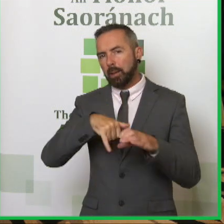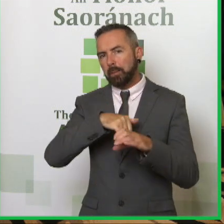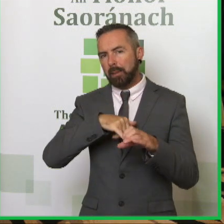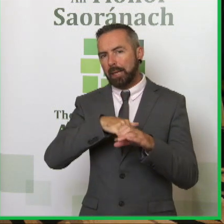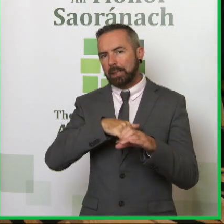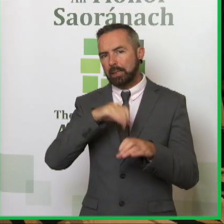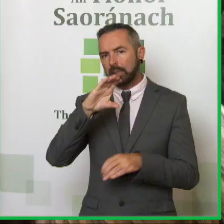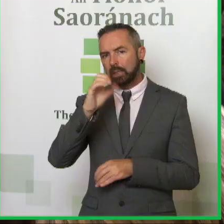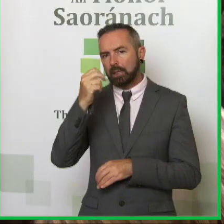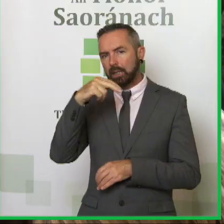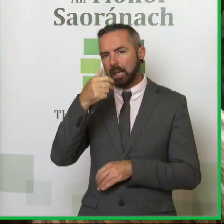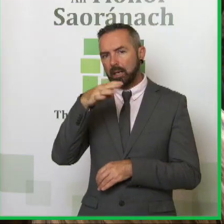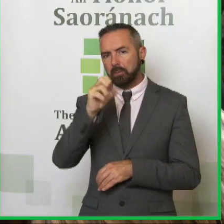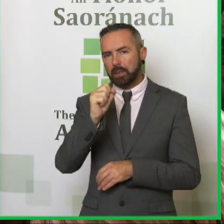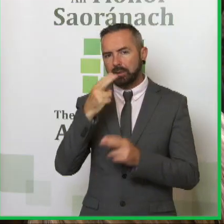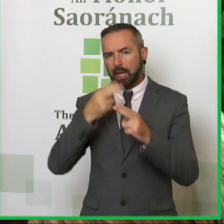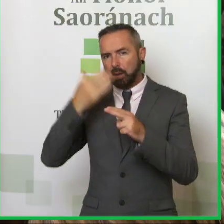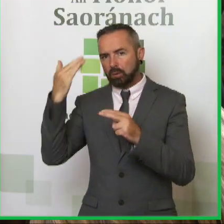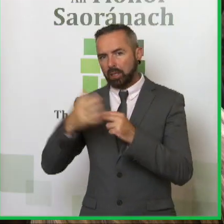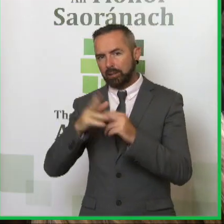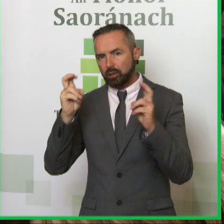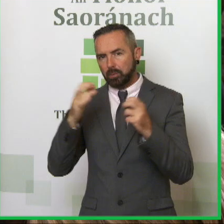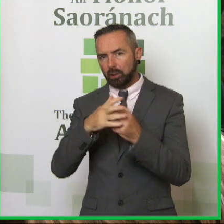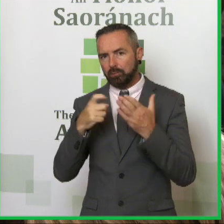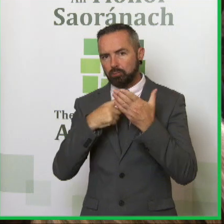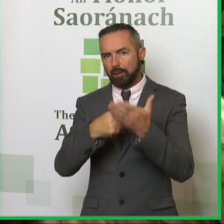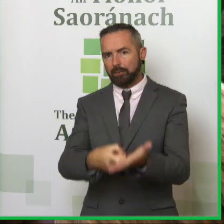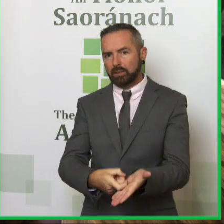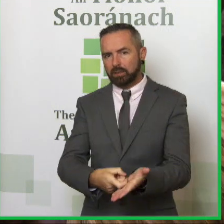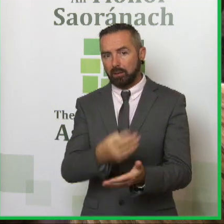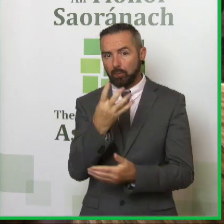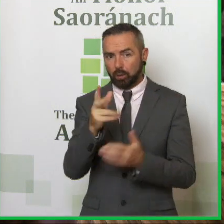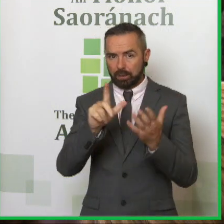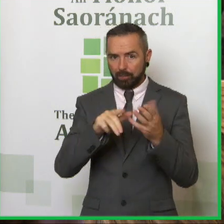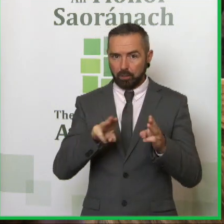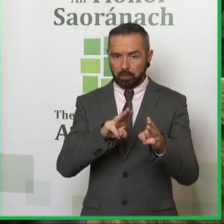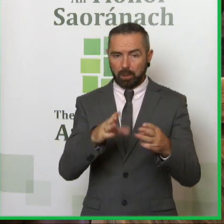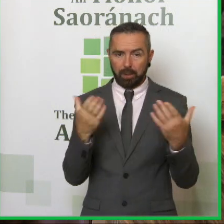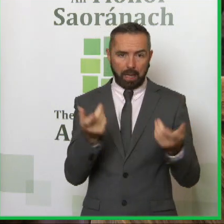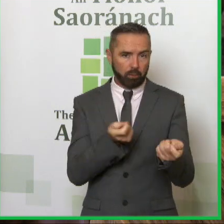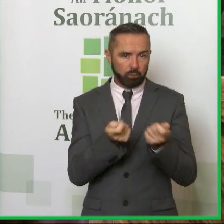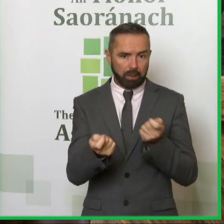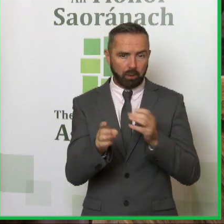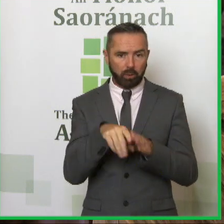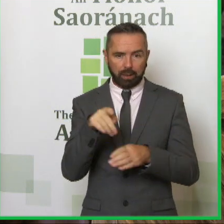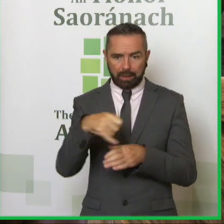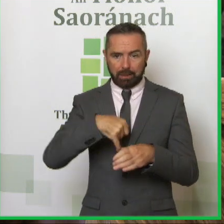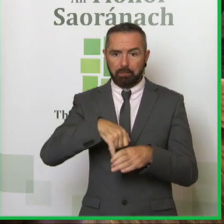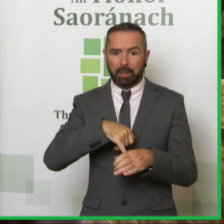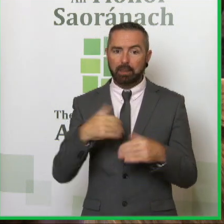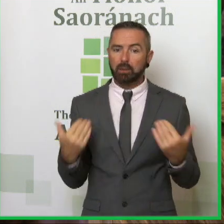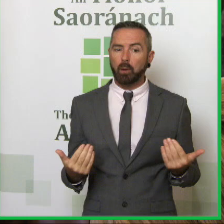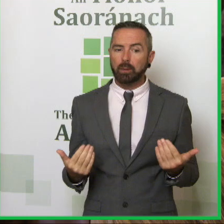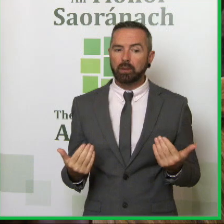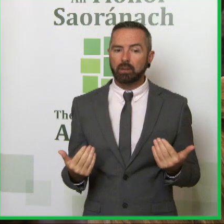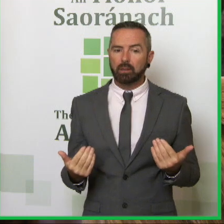the Assembly's terms of reference, given that 47 people within the state are being treated with this medicine at the